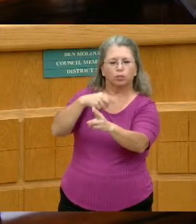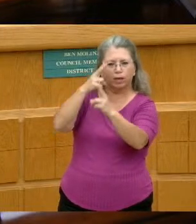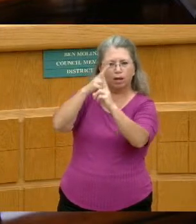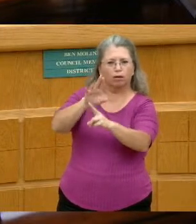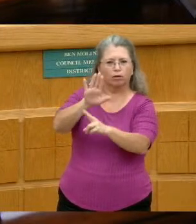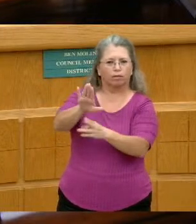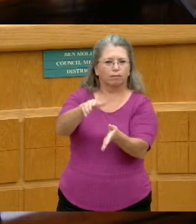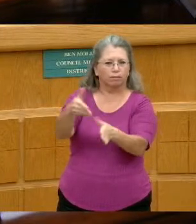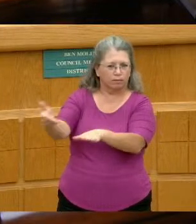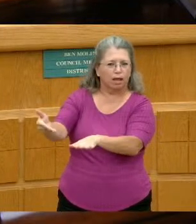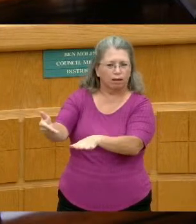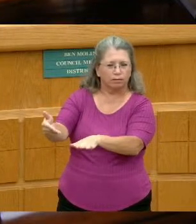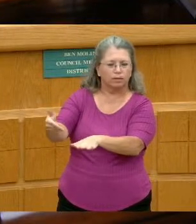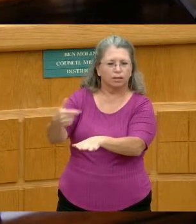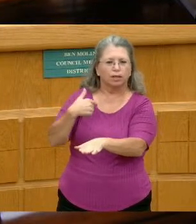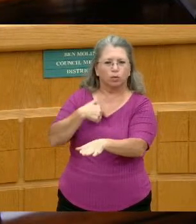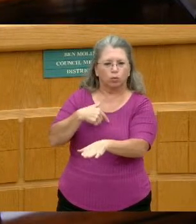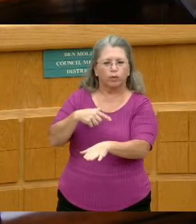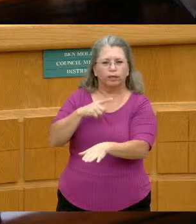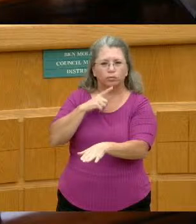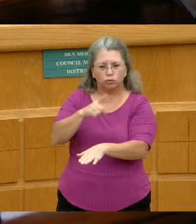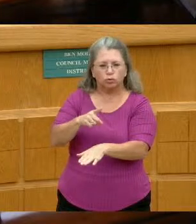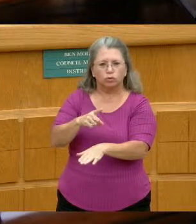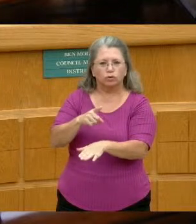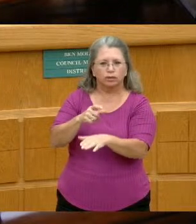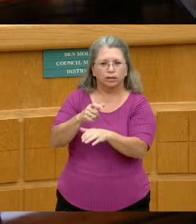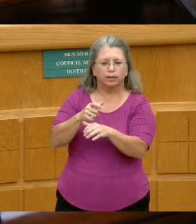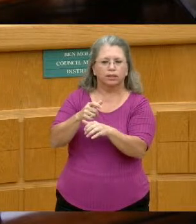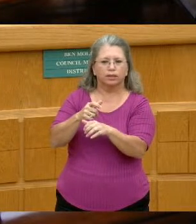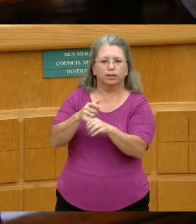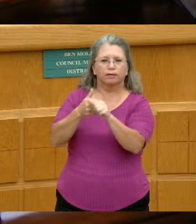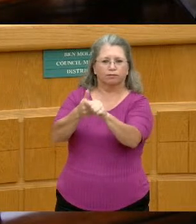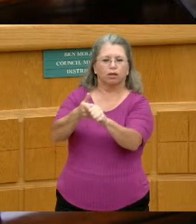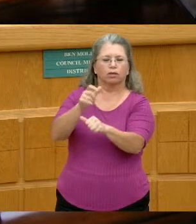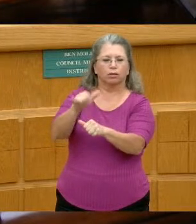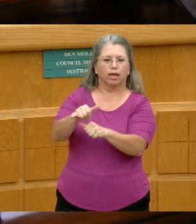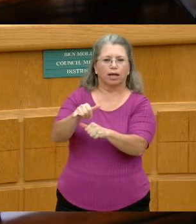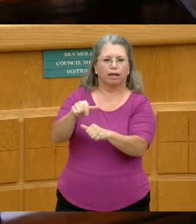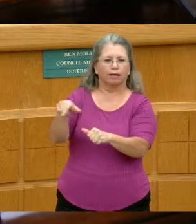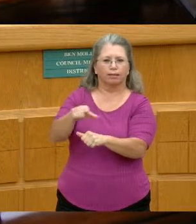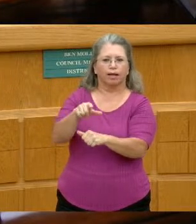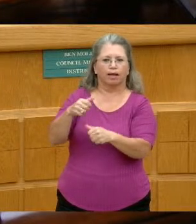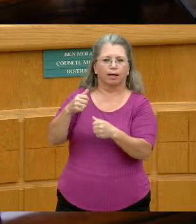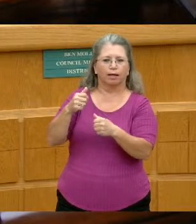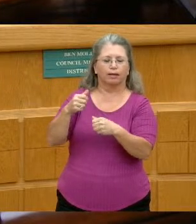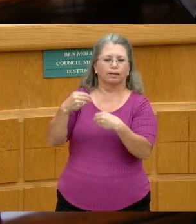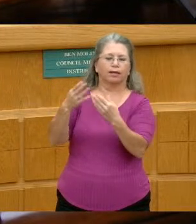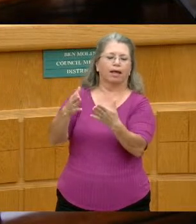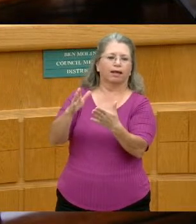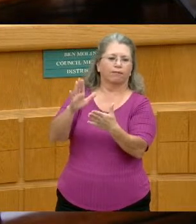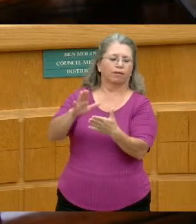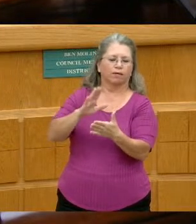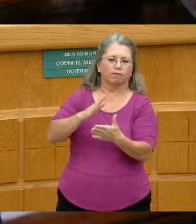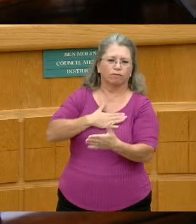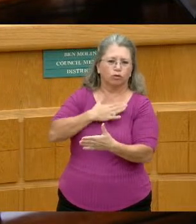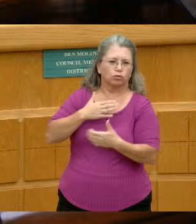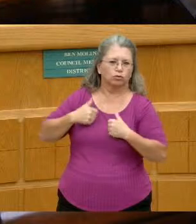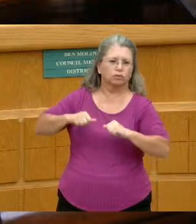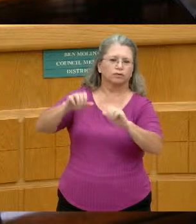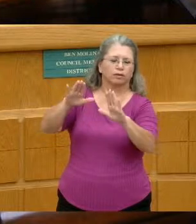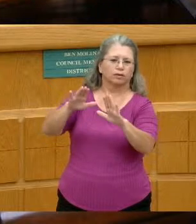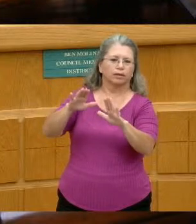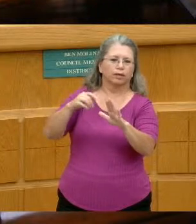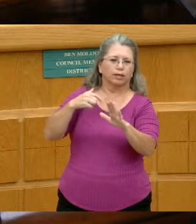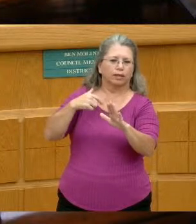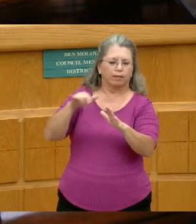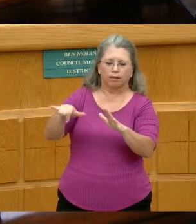increased devotion to that cause for which they gave the full measure of devotion, that we are highly resolved that these dead shall not have died